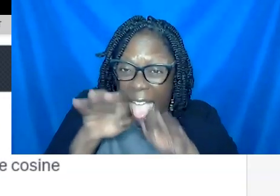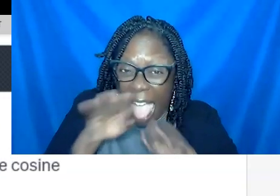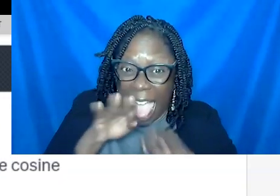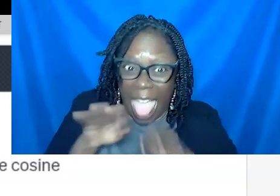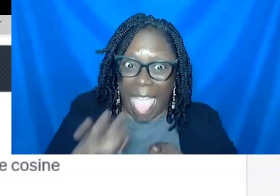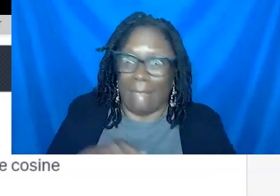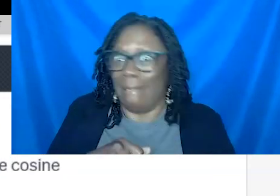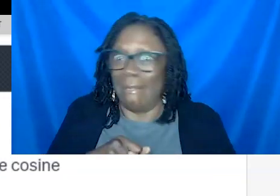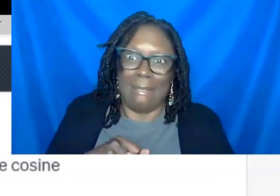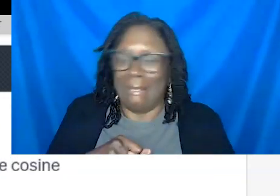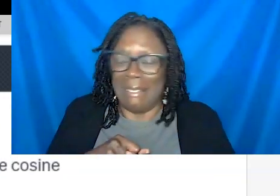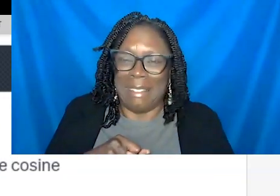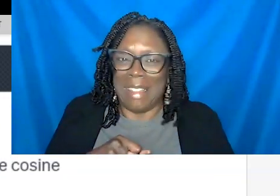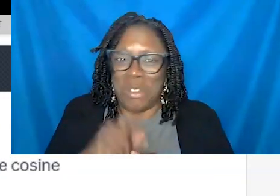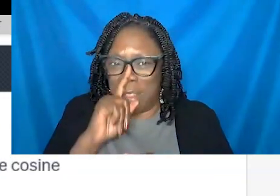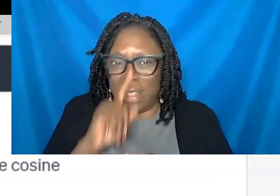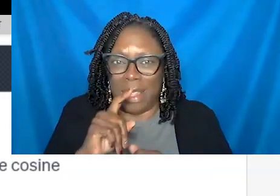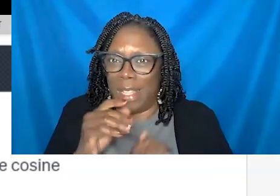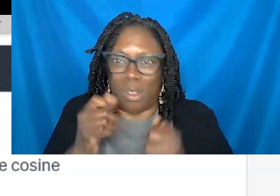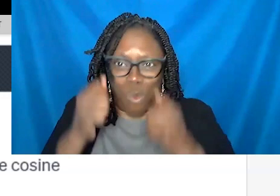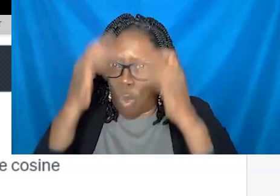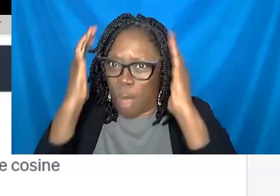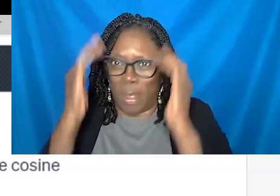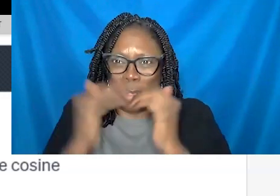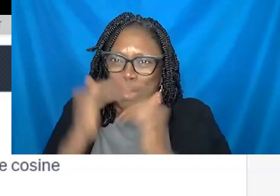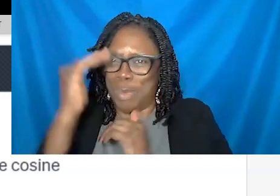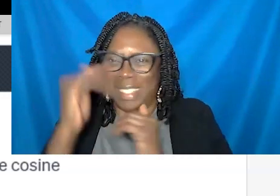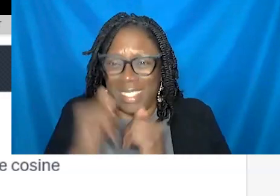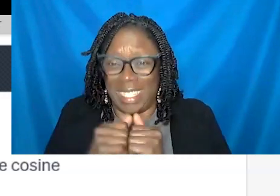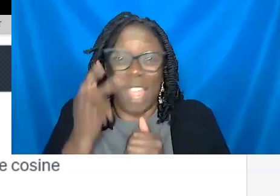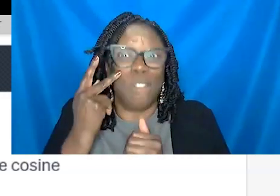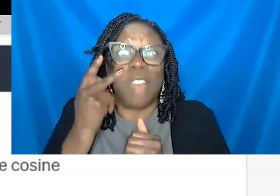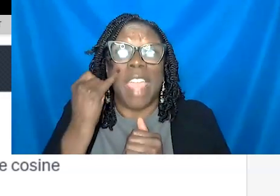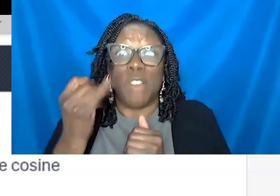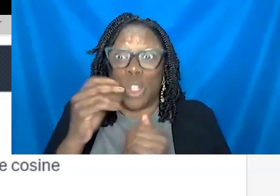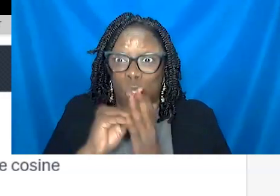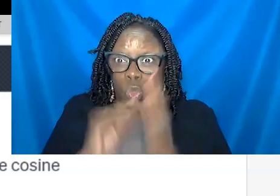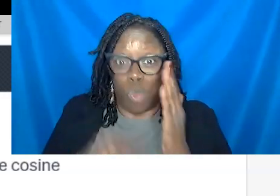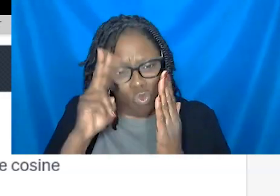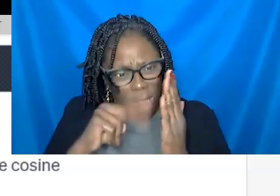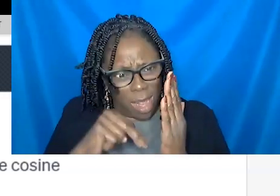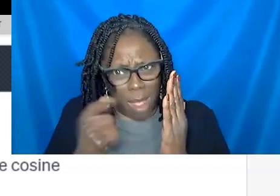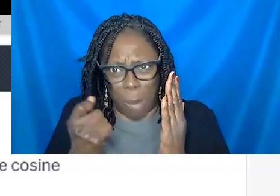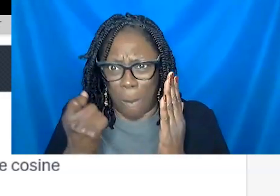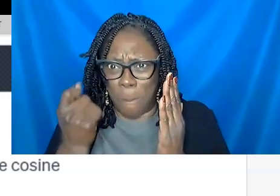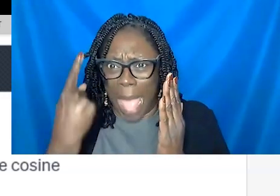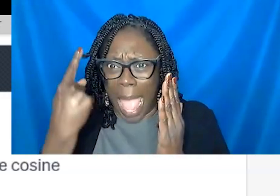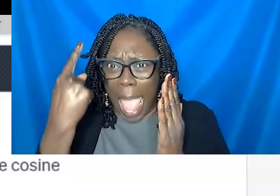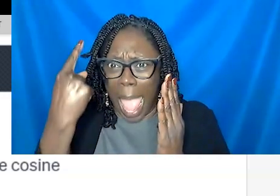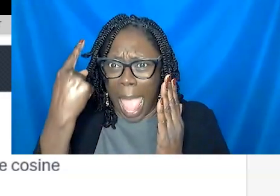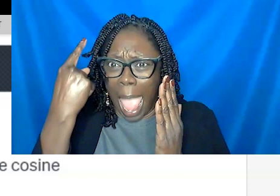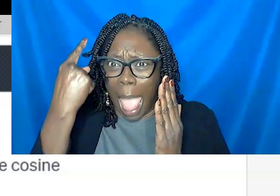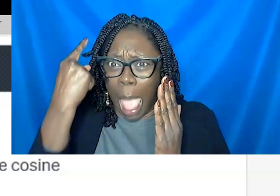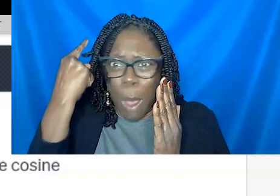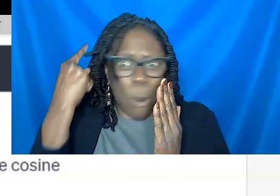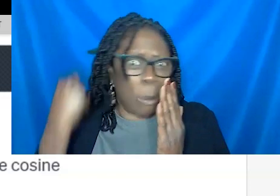is way more than you need, and this is probably like extremely confusing to a student in that course.